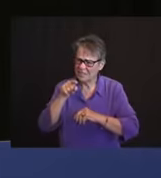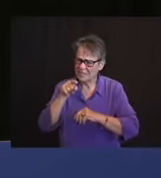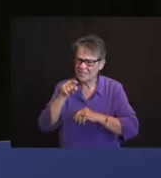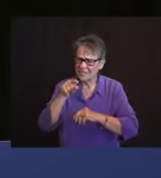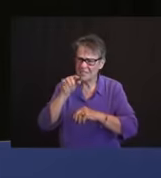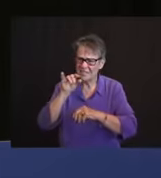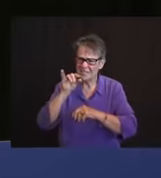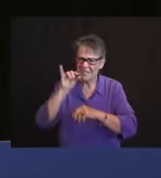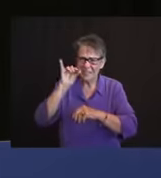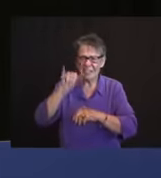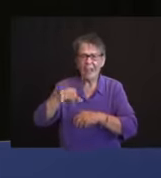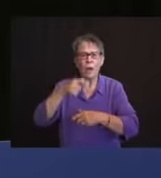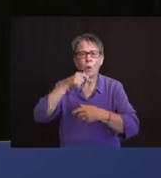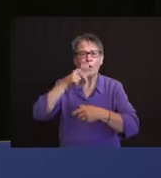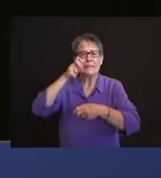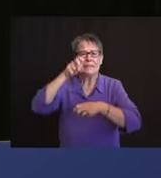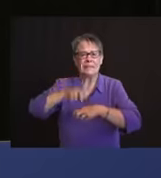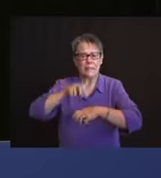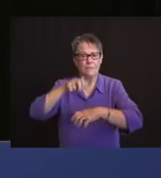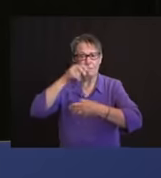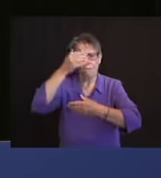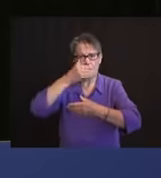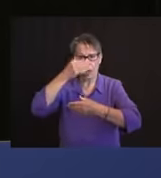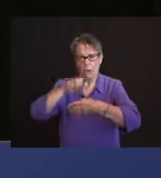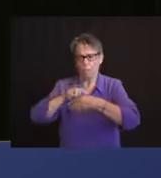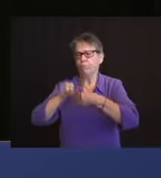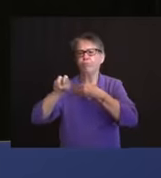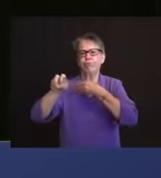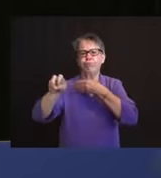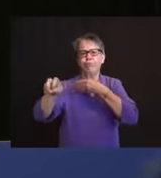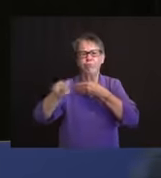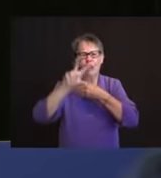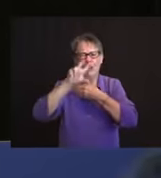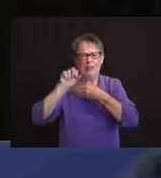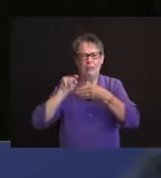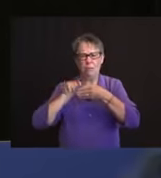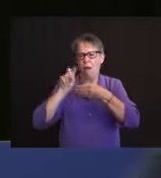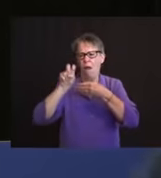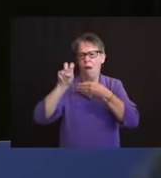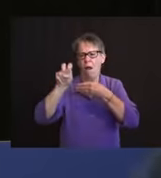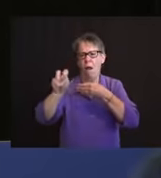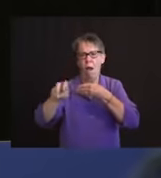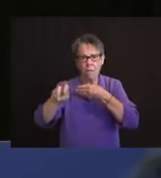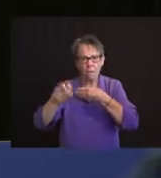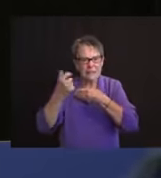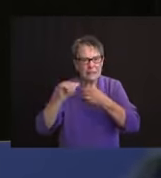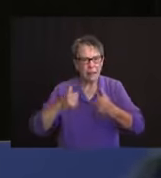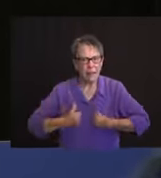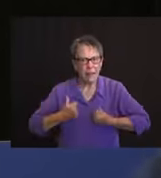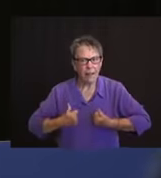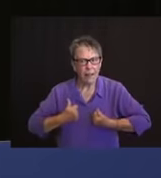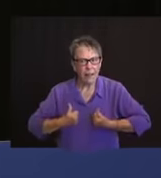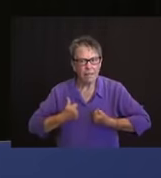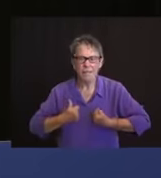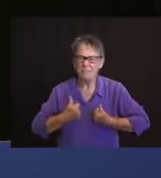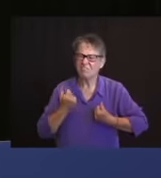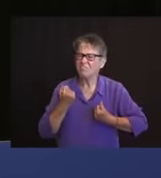feet, which, believe it or not, we think is what saved his life. Serious injuries, but we do think he's going to be